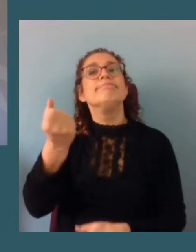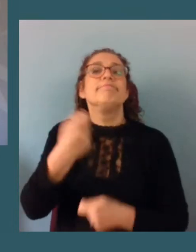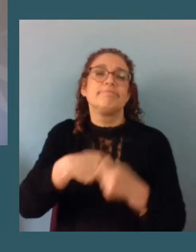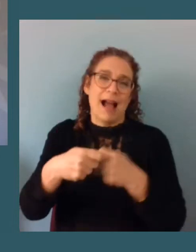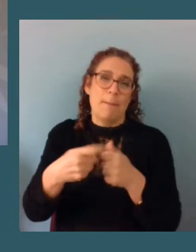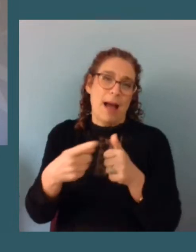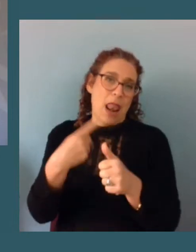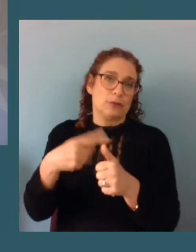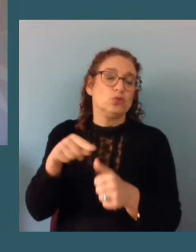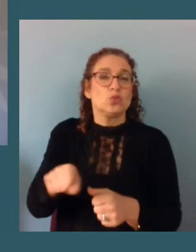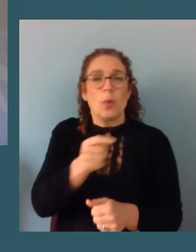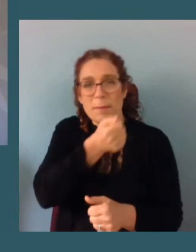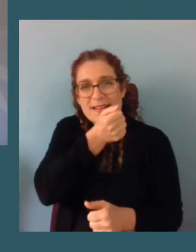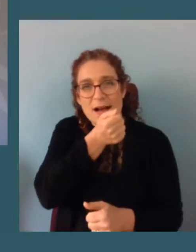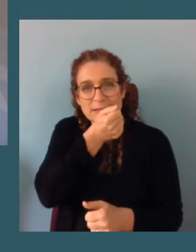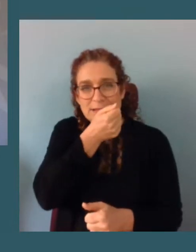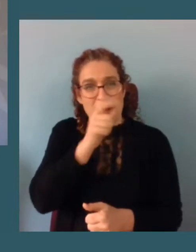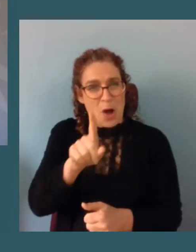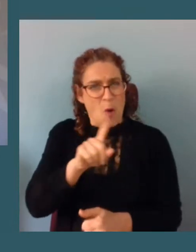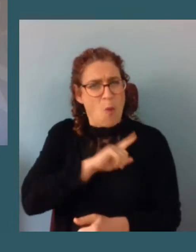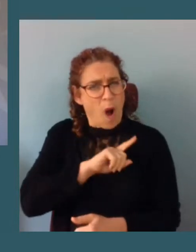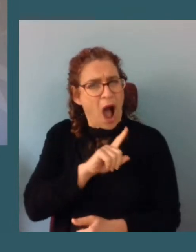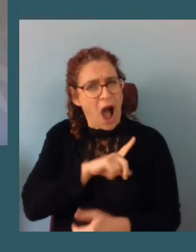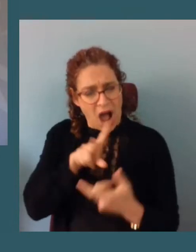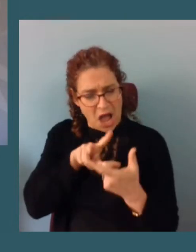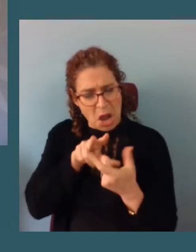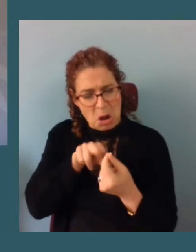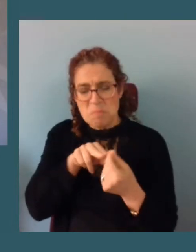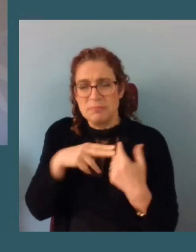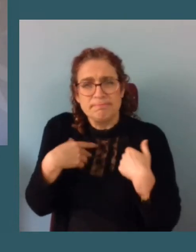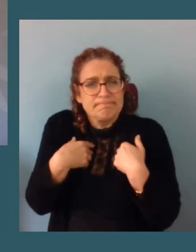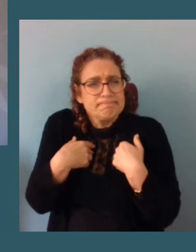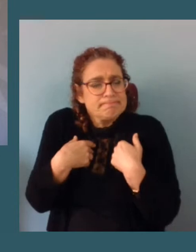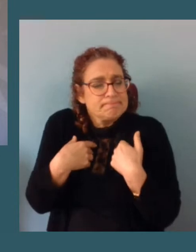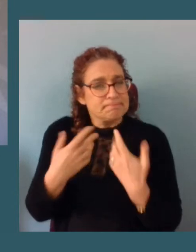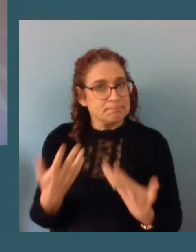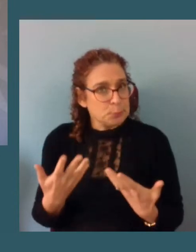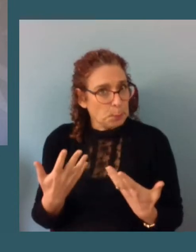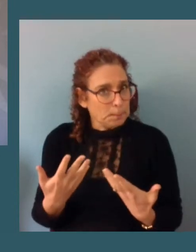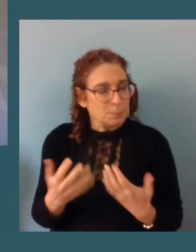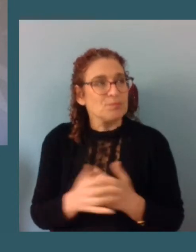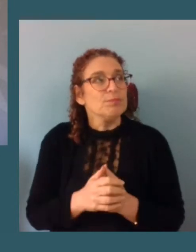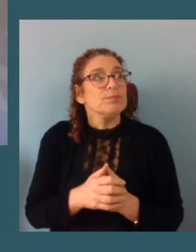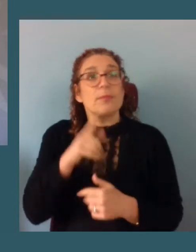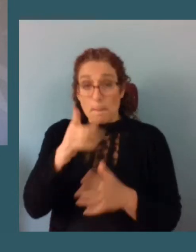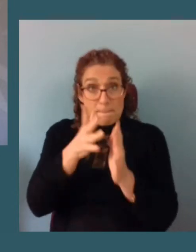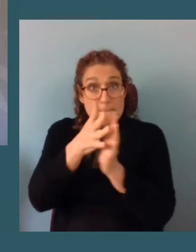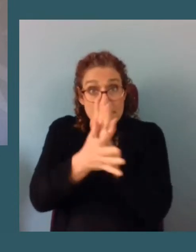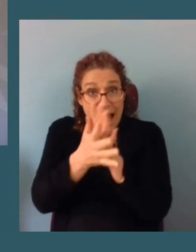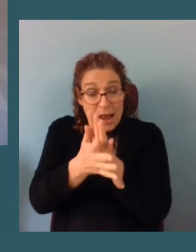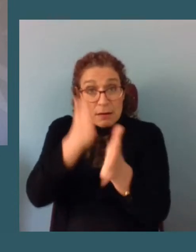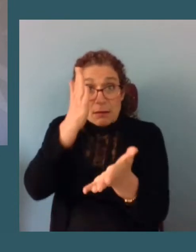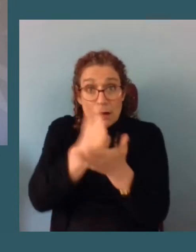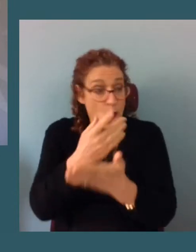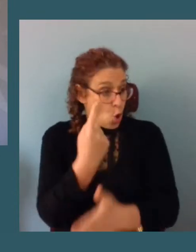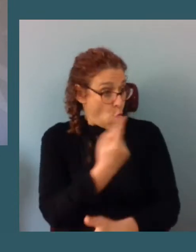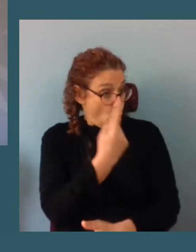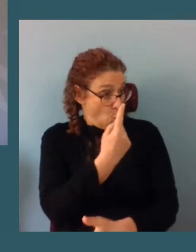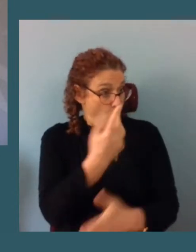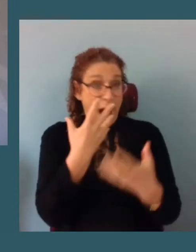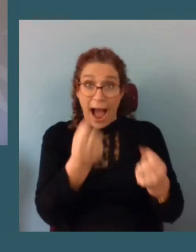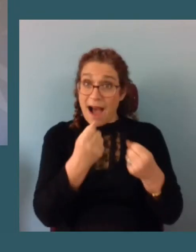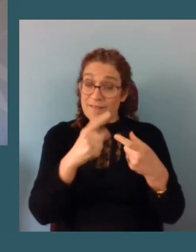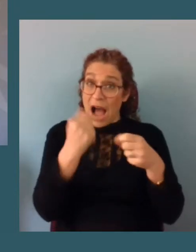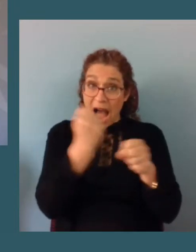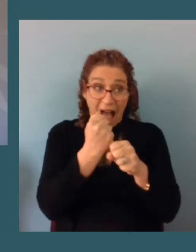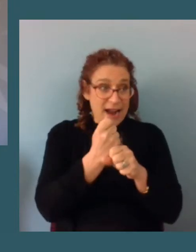is not very clear. It doesn't mean that if your egg allergy resolves, that your peanut